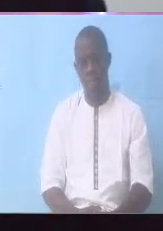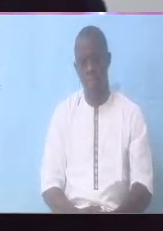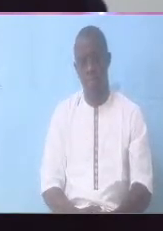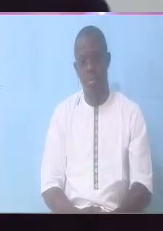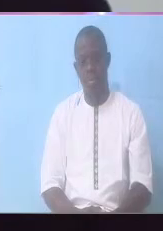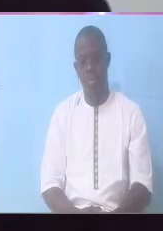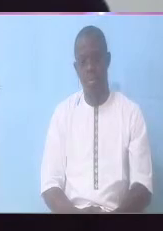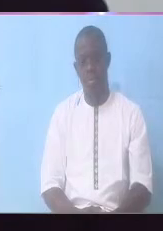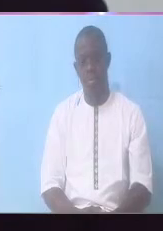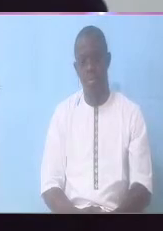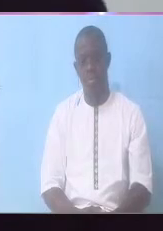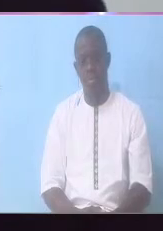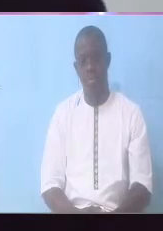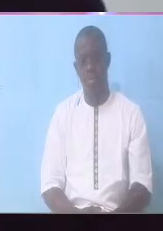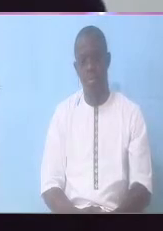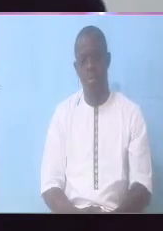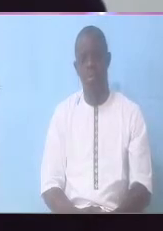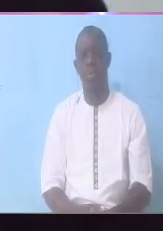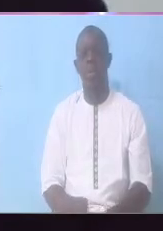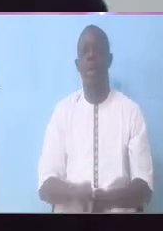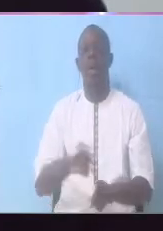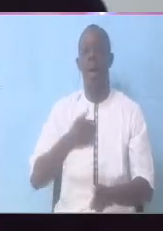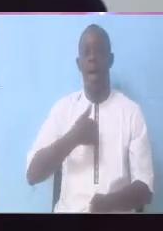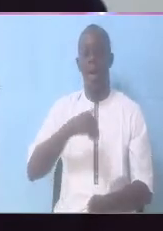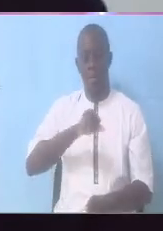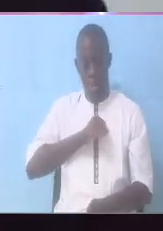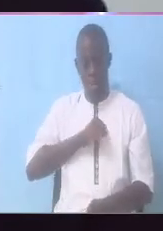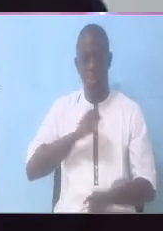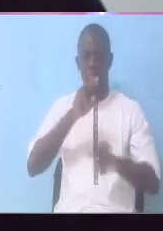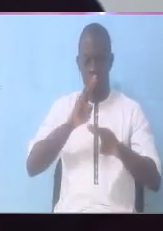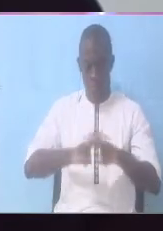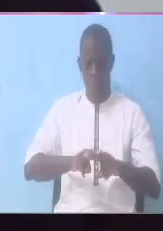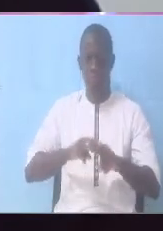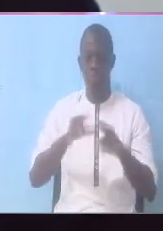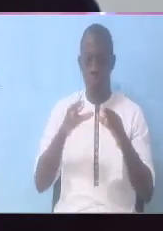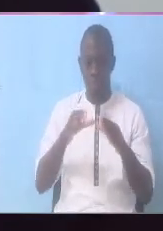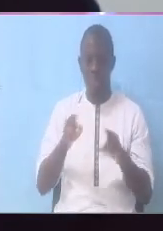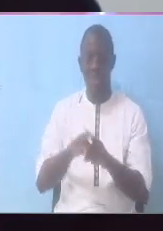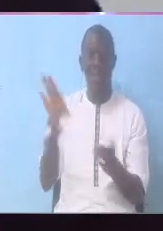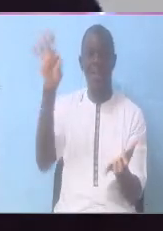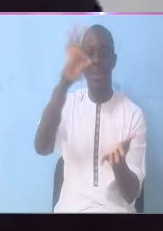In fact, I traveled with Yahya Jammeh to Mauritania on that day.